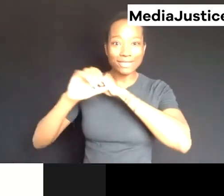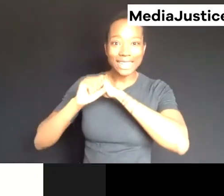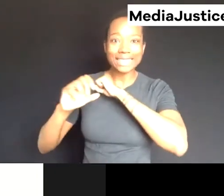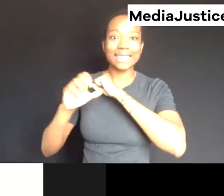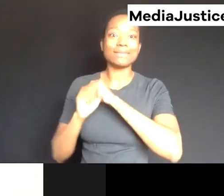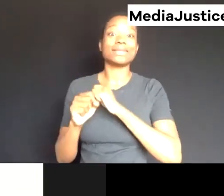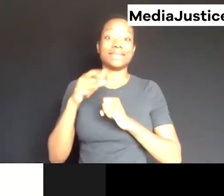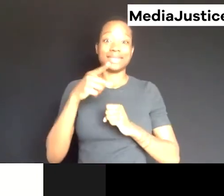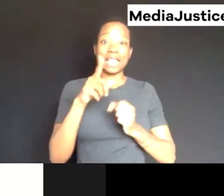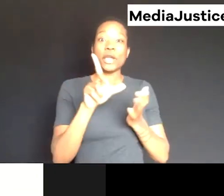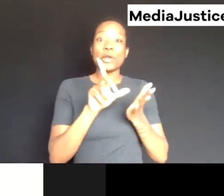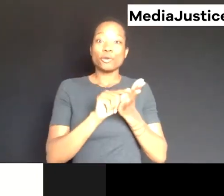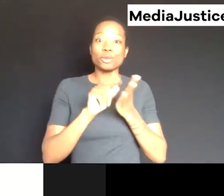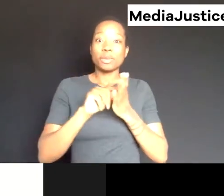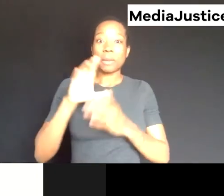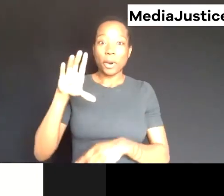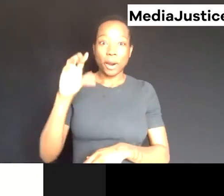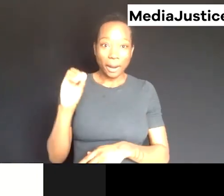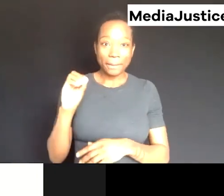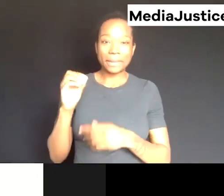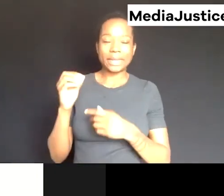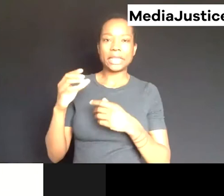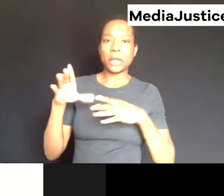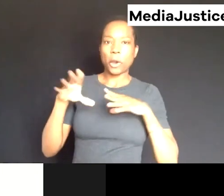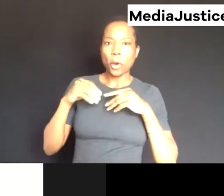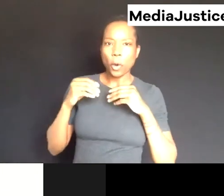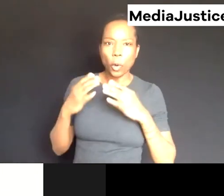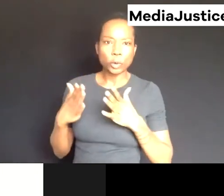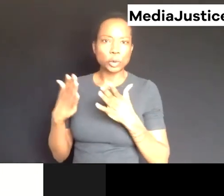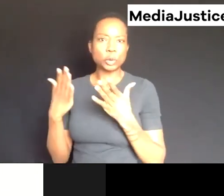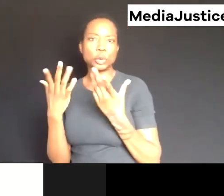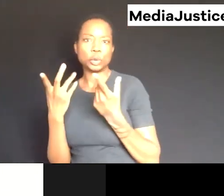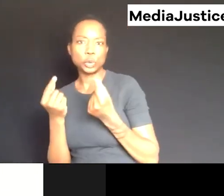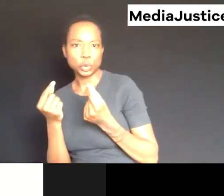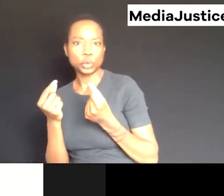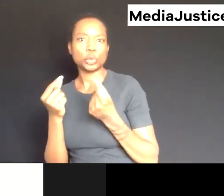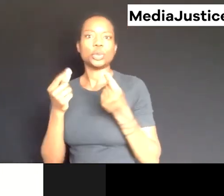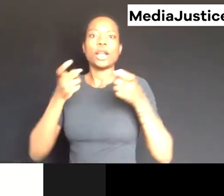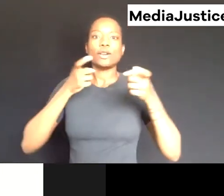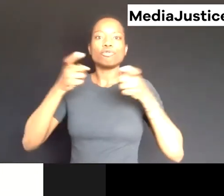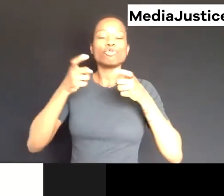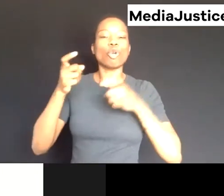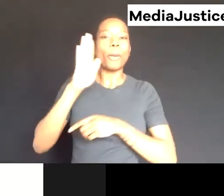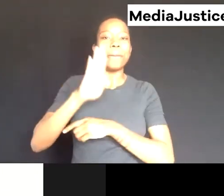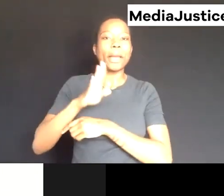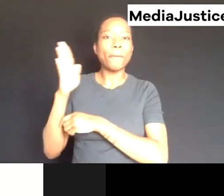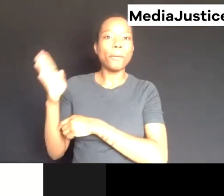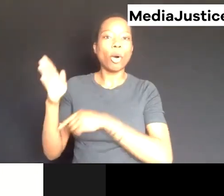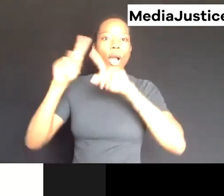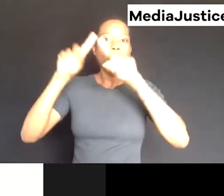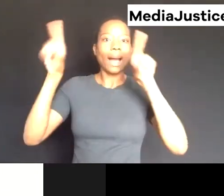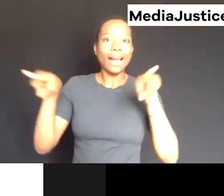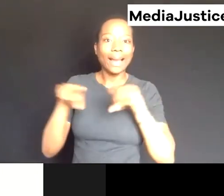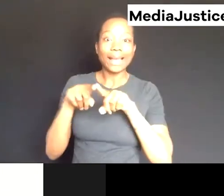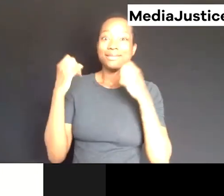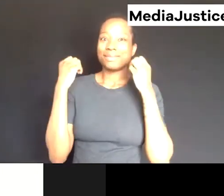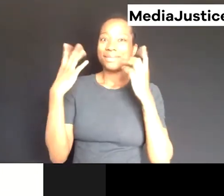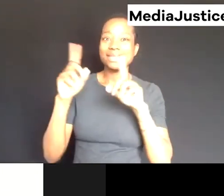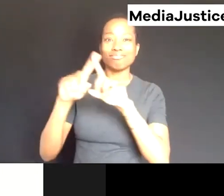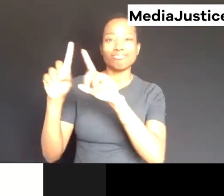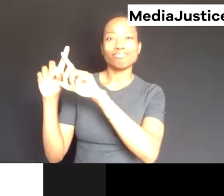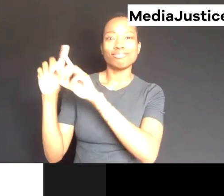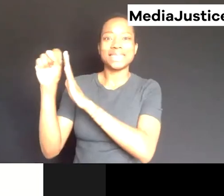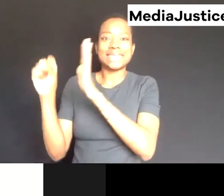States, and they generated around $200 million a year just from billboard advertising. And in today's money, just to translate